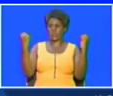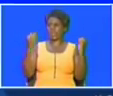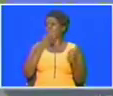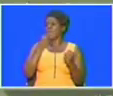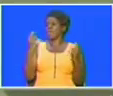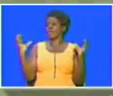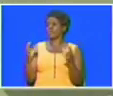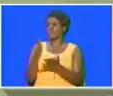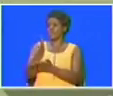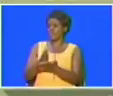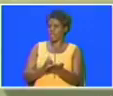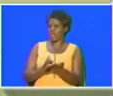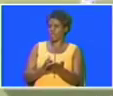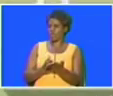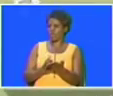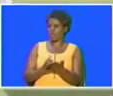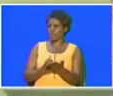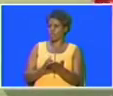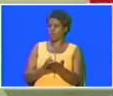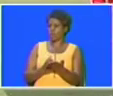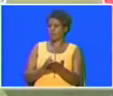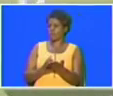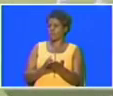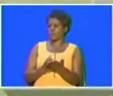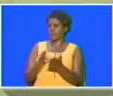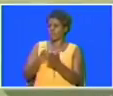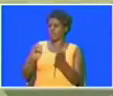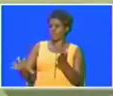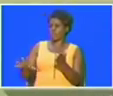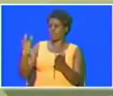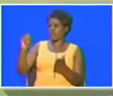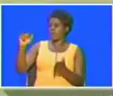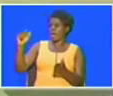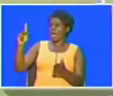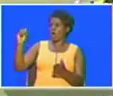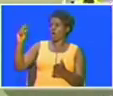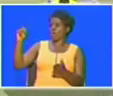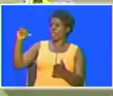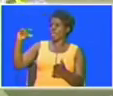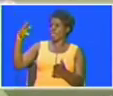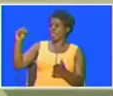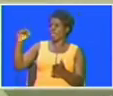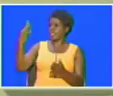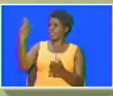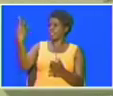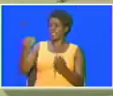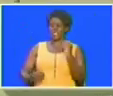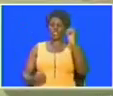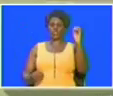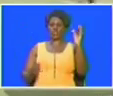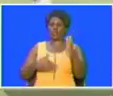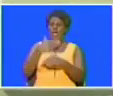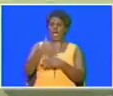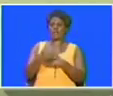men's semi-final, Kamkunji's Jijazie FC edged out Makongeni Youth from Makadara 3-2 on post-match penalties to